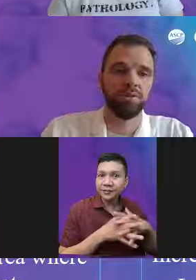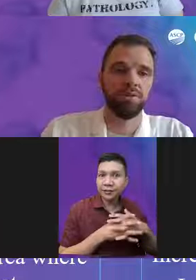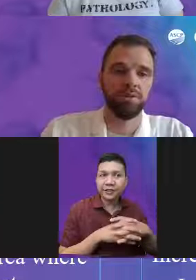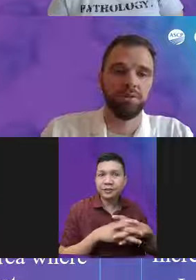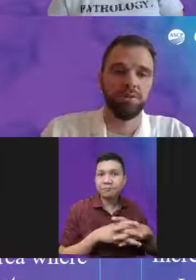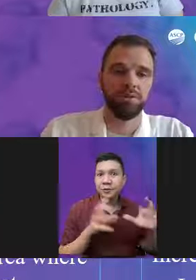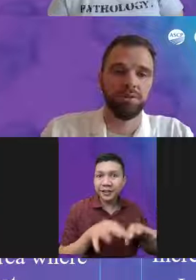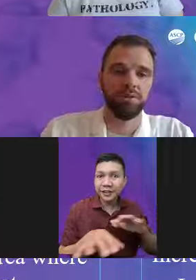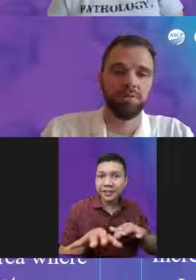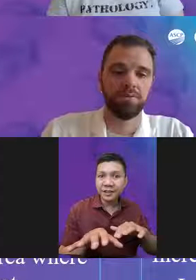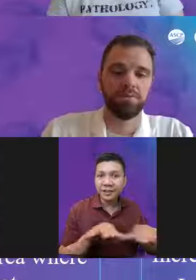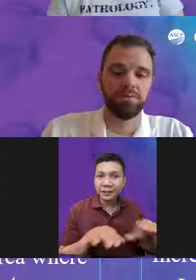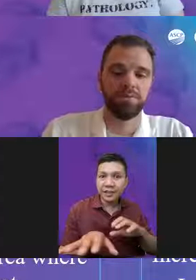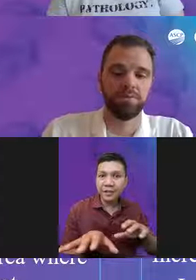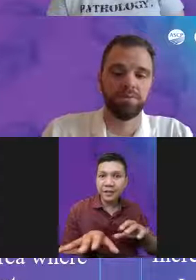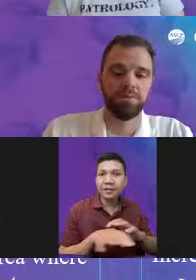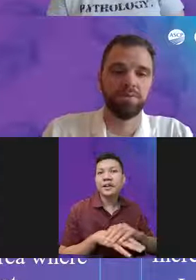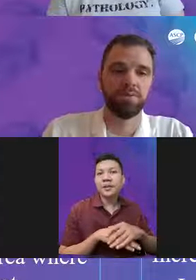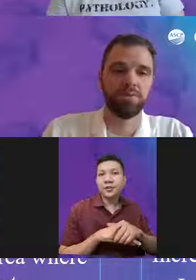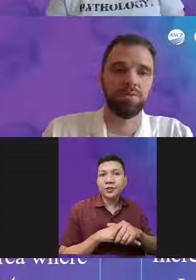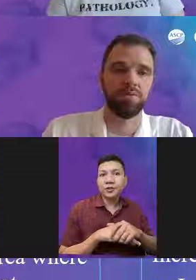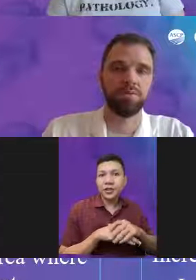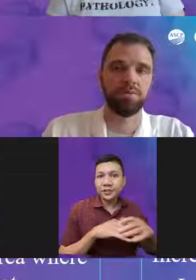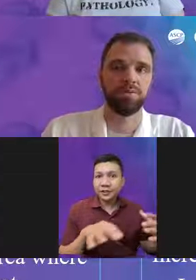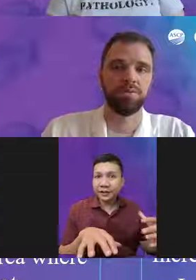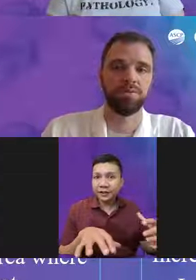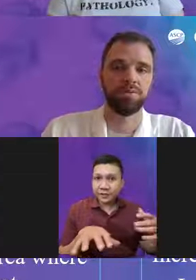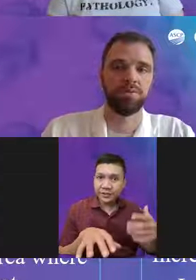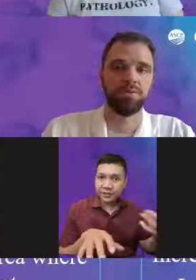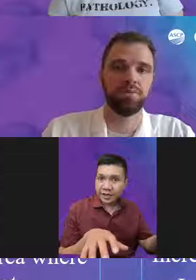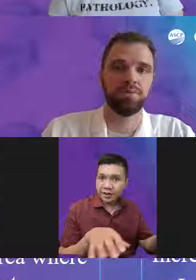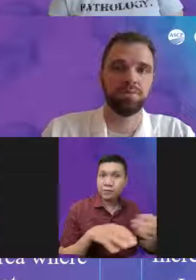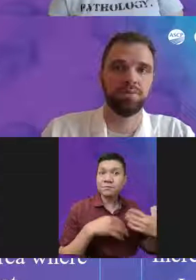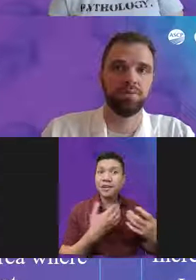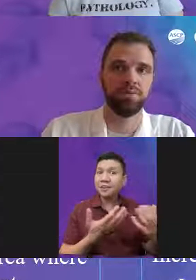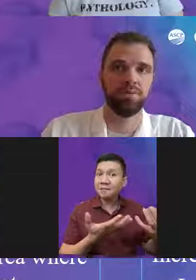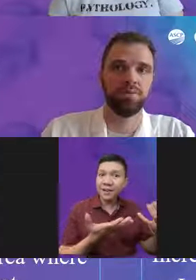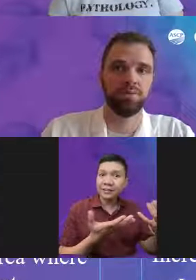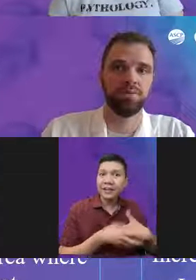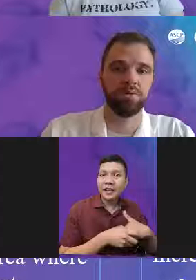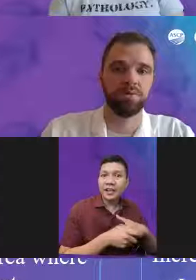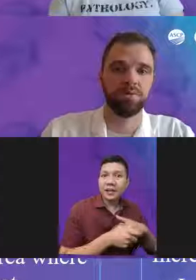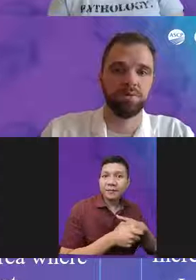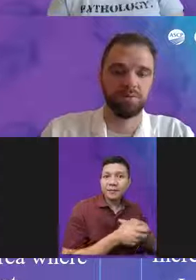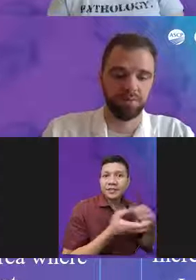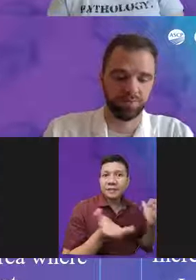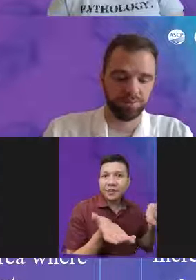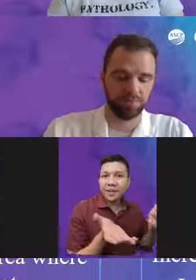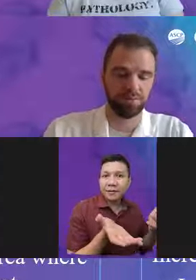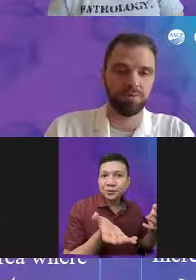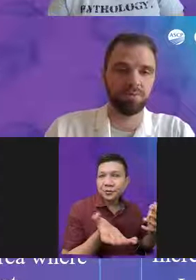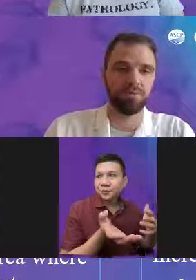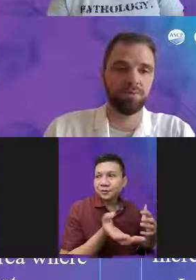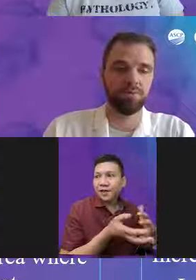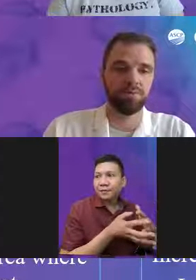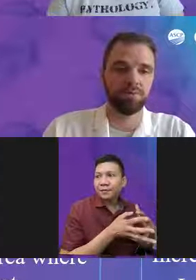action, or, you know, sending an email to your legislator would make an impact. But Tiffany,